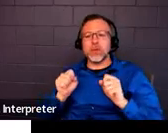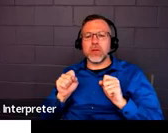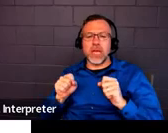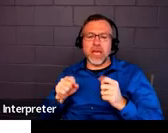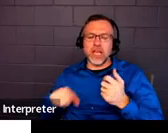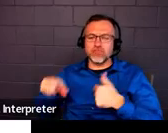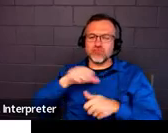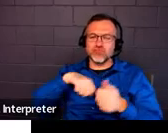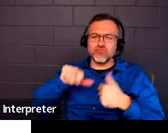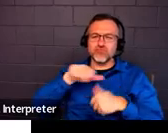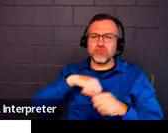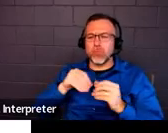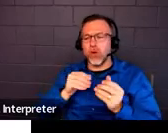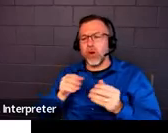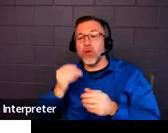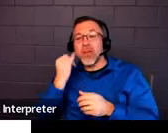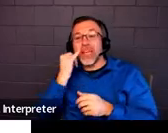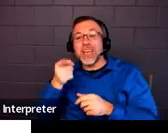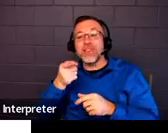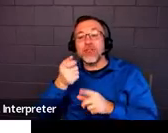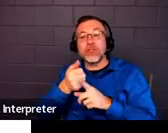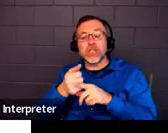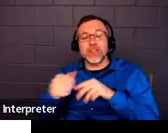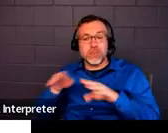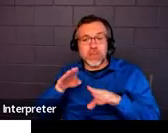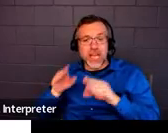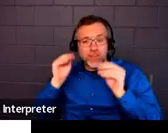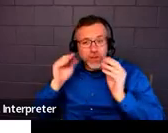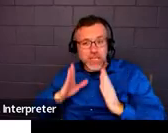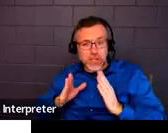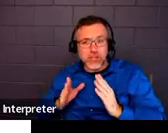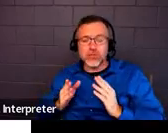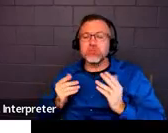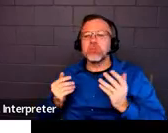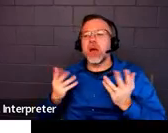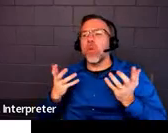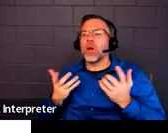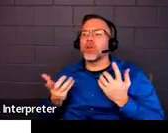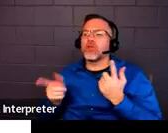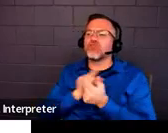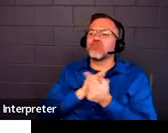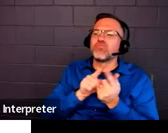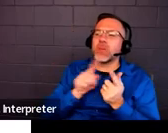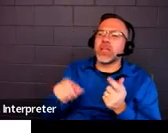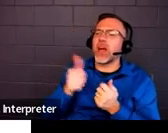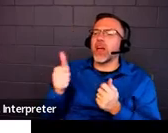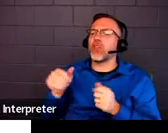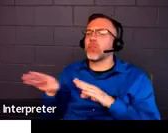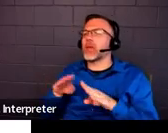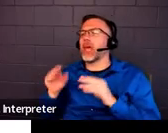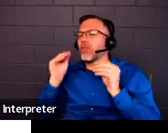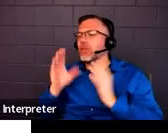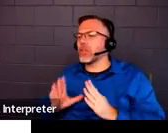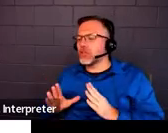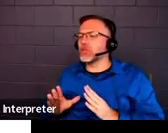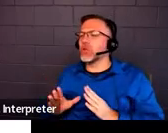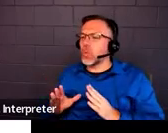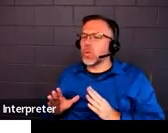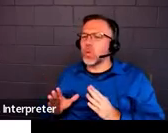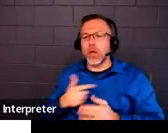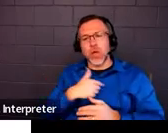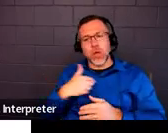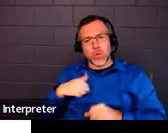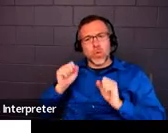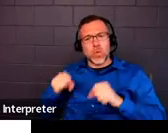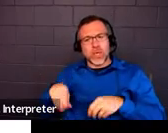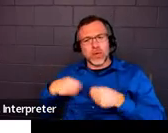So like if you're a behavior teacher, for example, and you want to connect with other behavior teachers, you know, just we could facilitate it and provide the forum